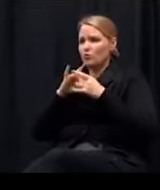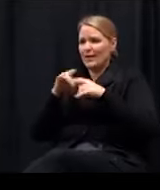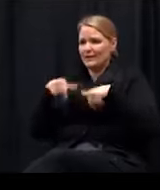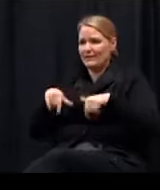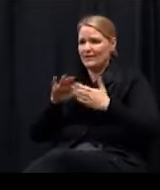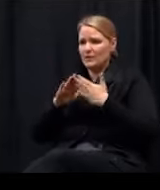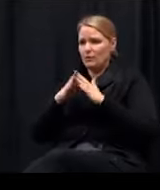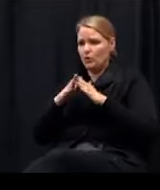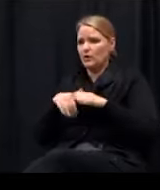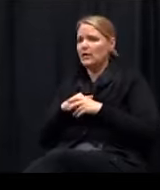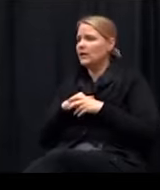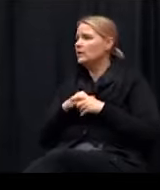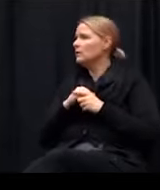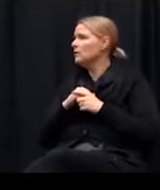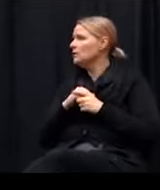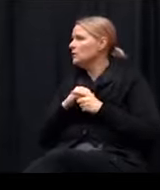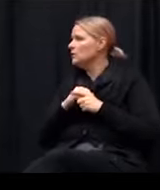community.